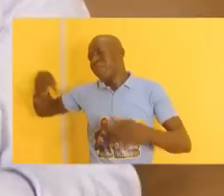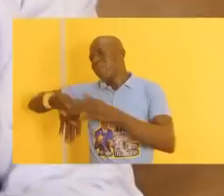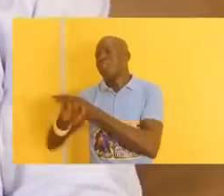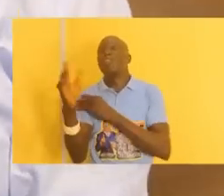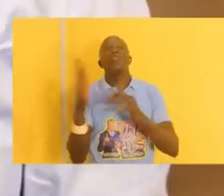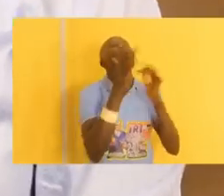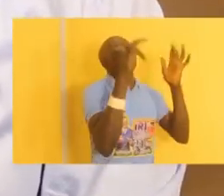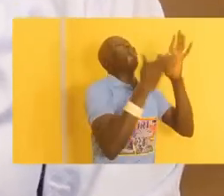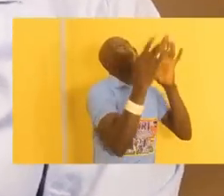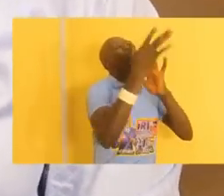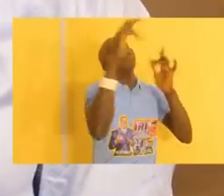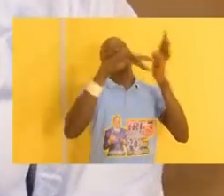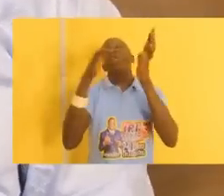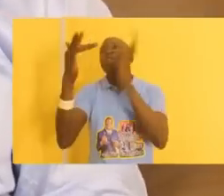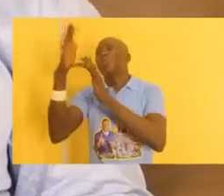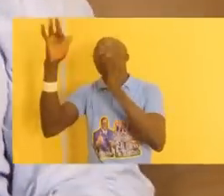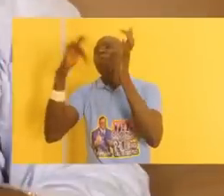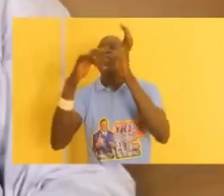husband, children,